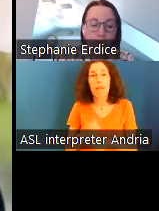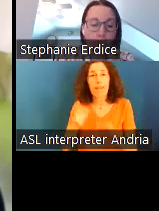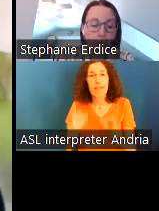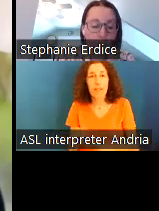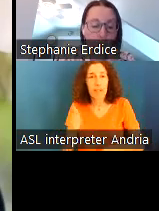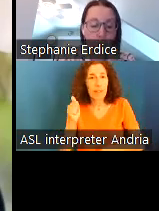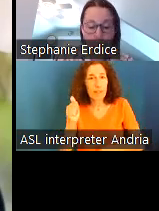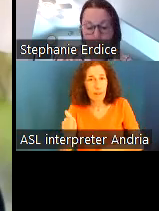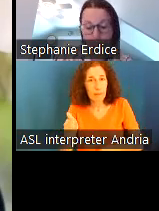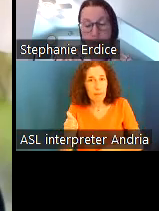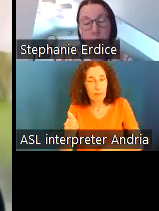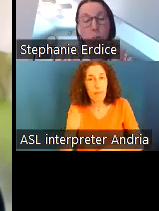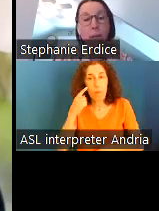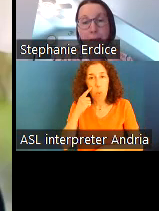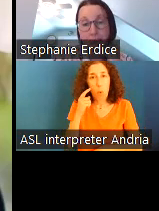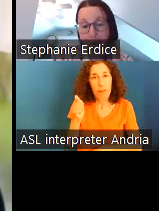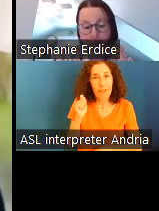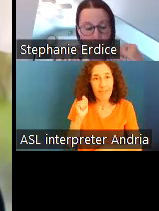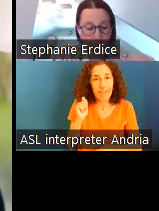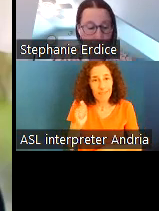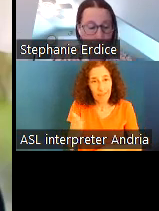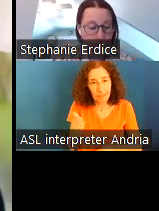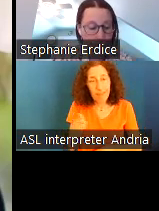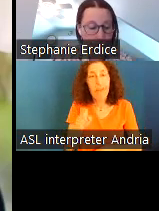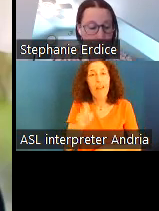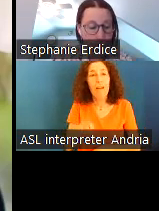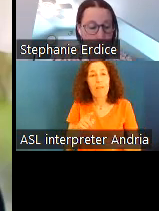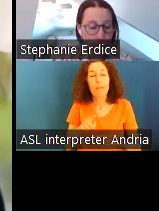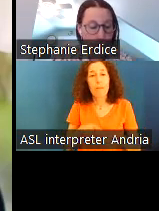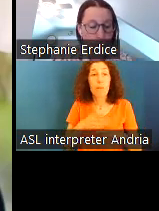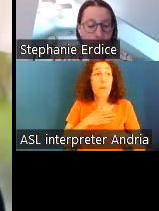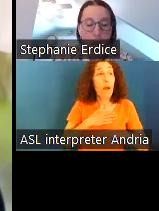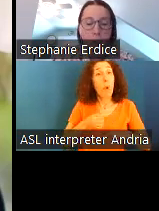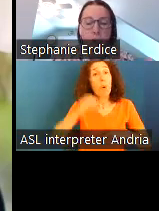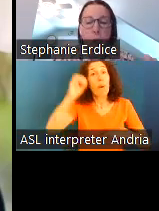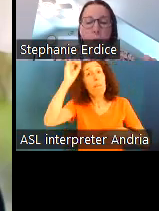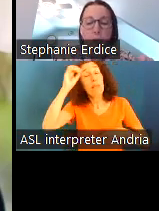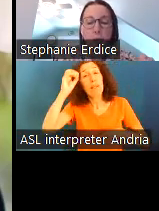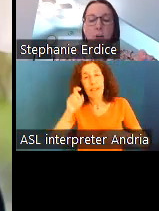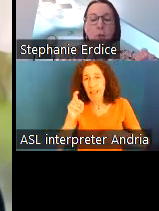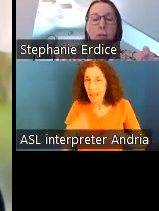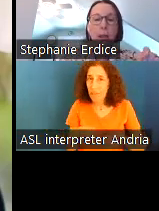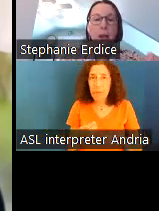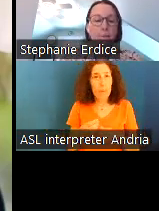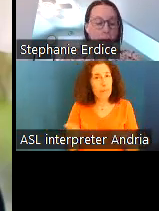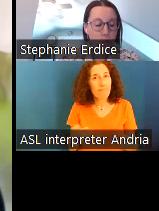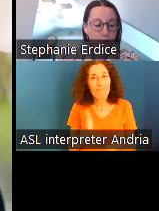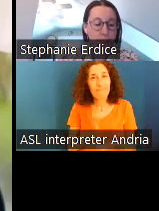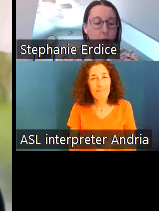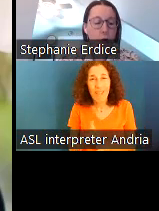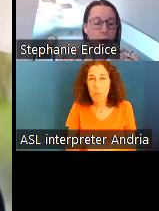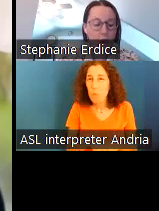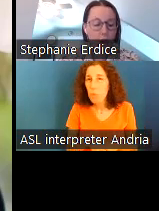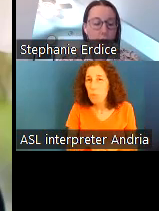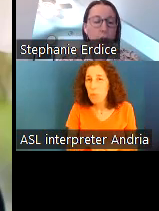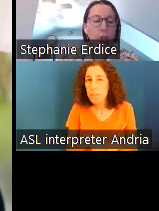to dissolve our own opinions of what we think is best for them. So what do we create